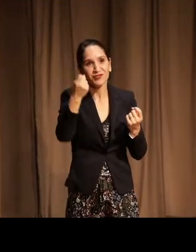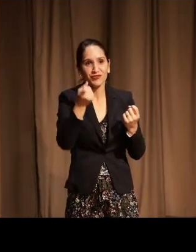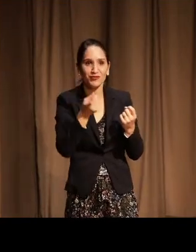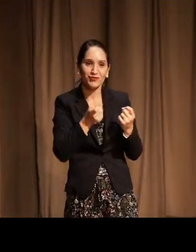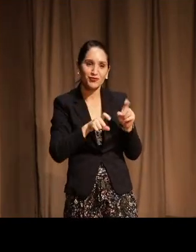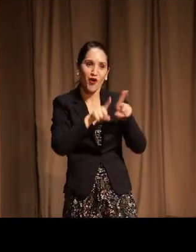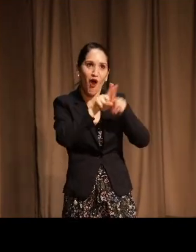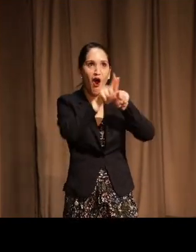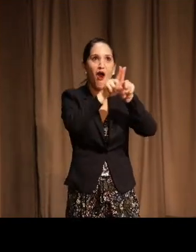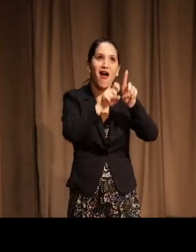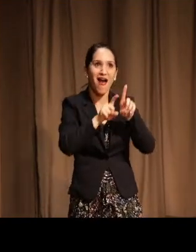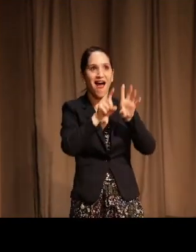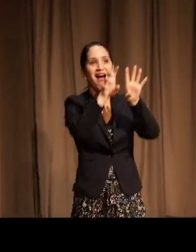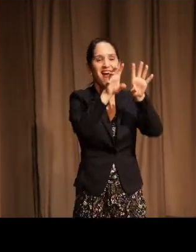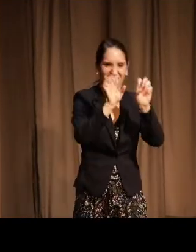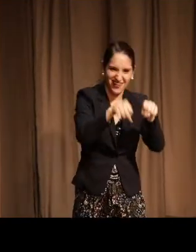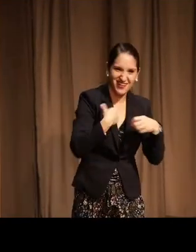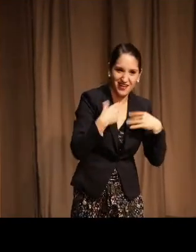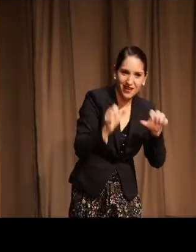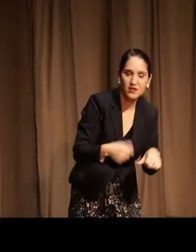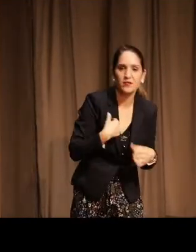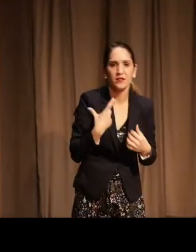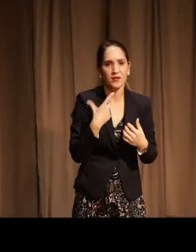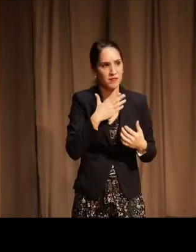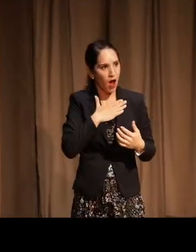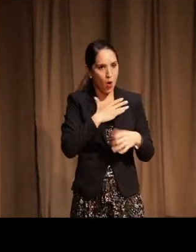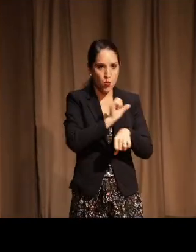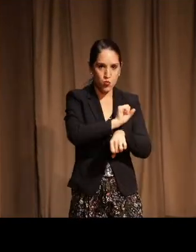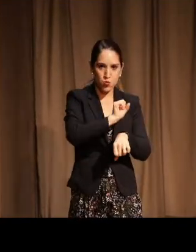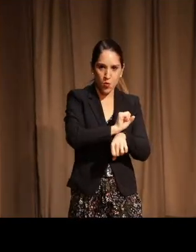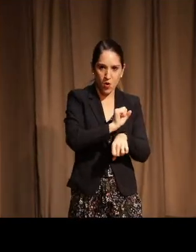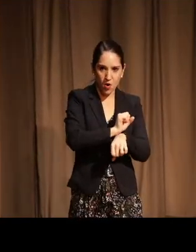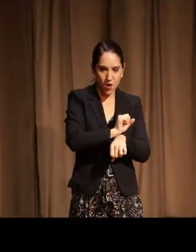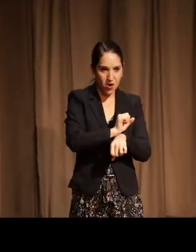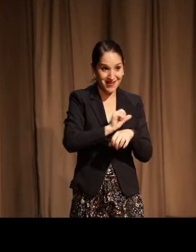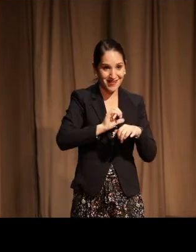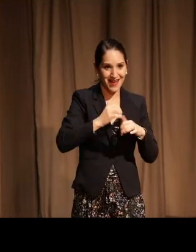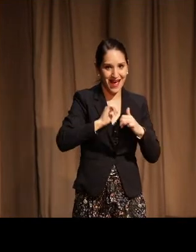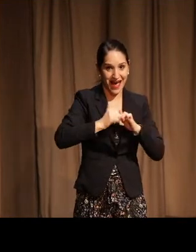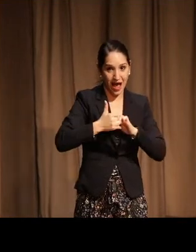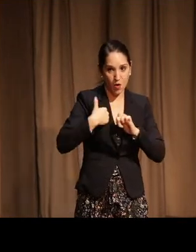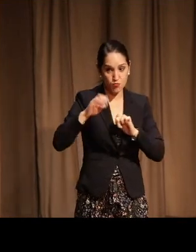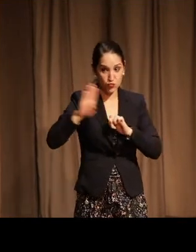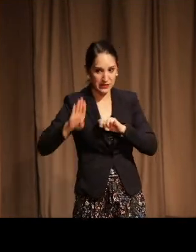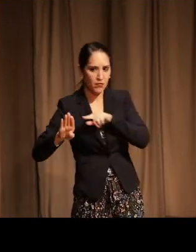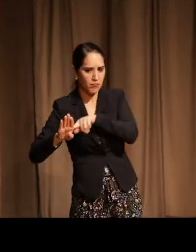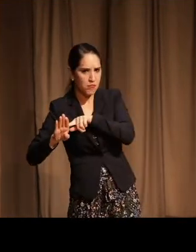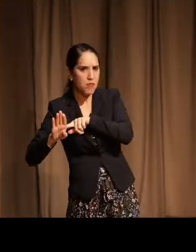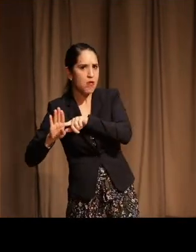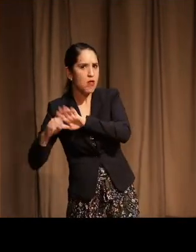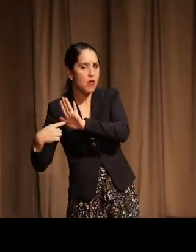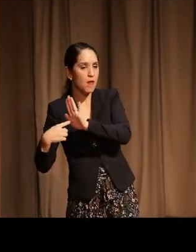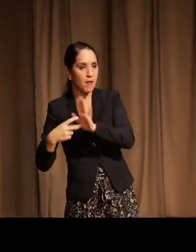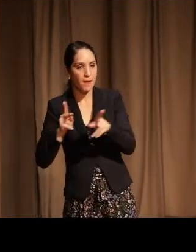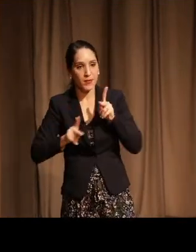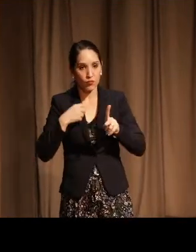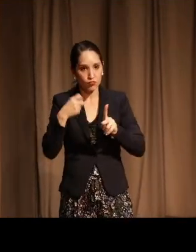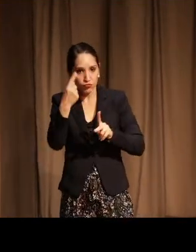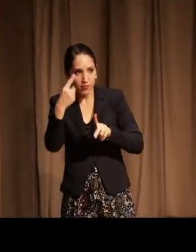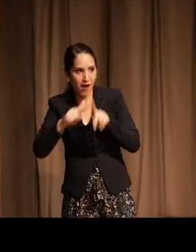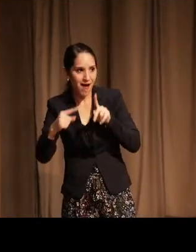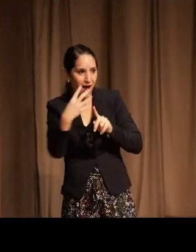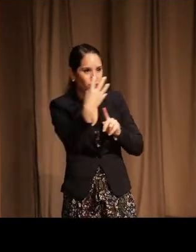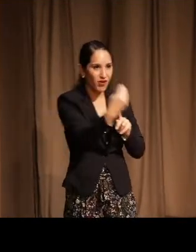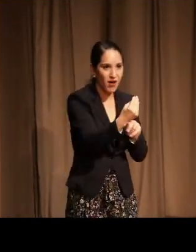thinking a lot about how my work could be interpreted outside of Brazilian context and what I could bring to